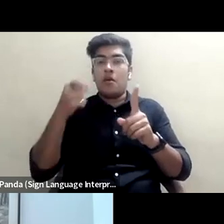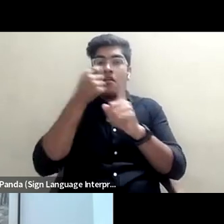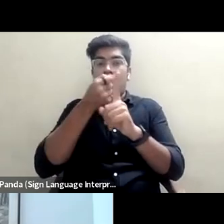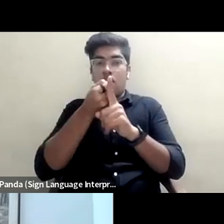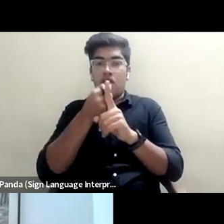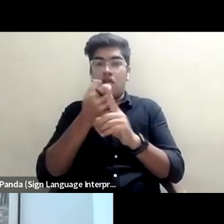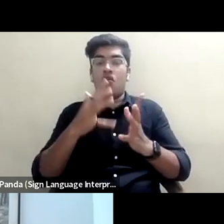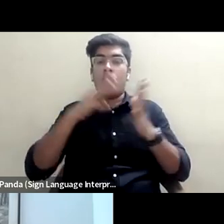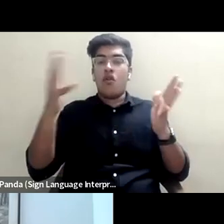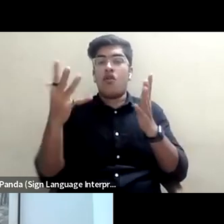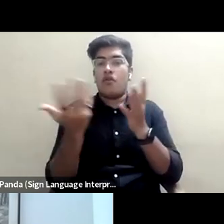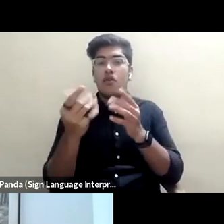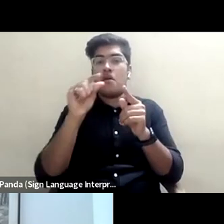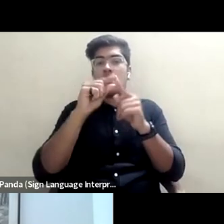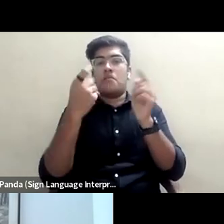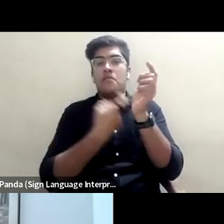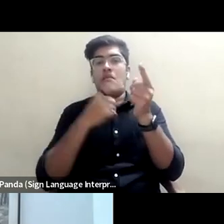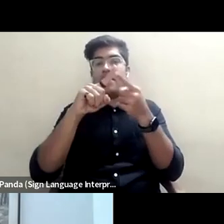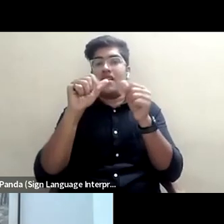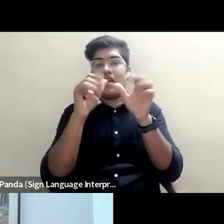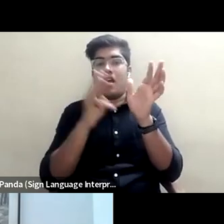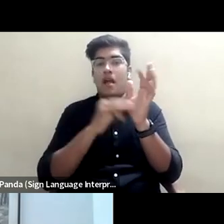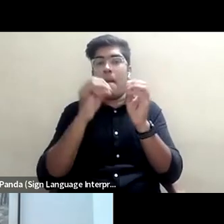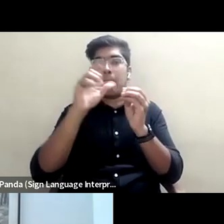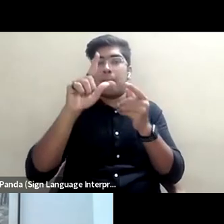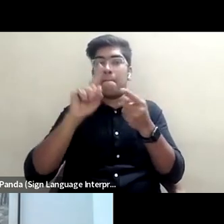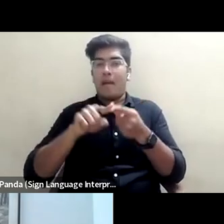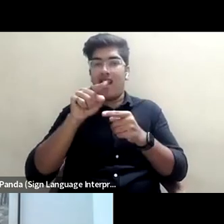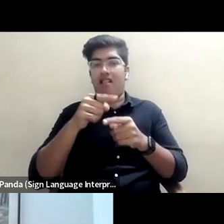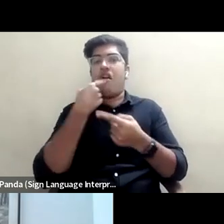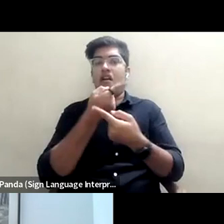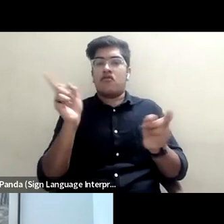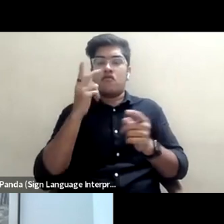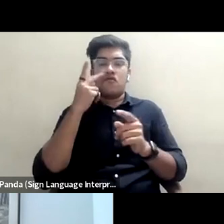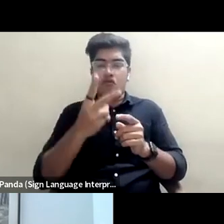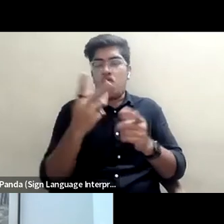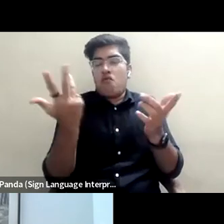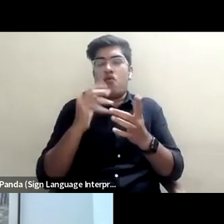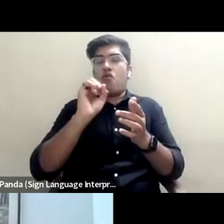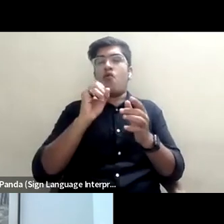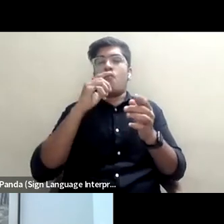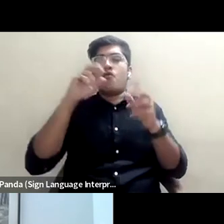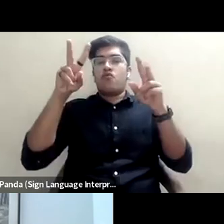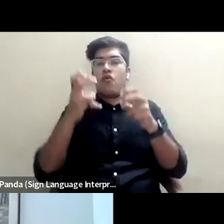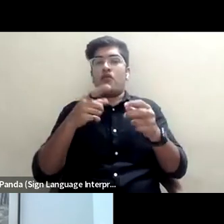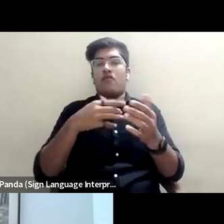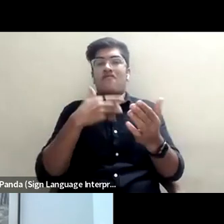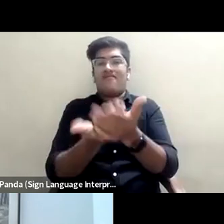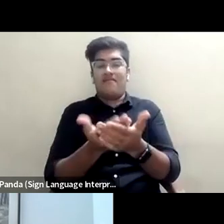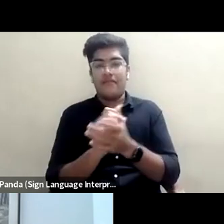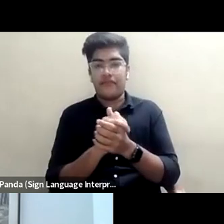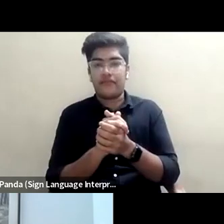refer to the preamble as a way of making their claims. Perhaps you could also sort of talk to us a little bit about how you have seen